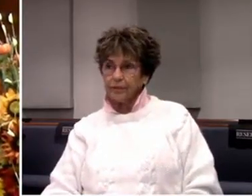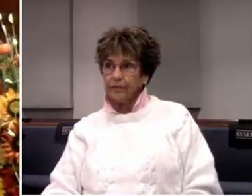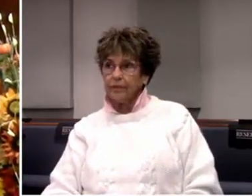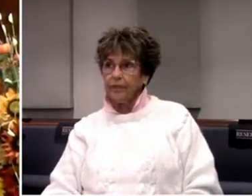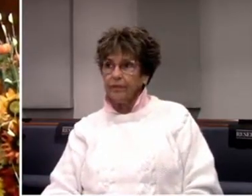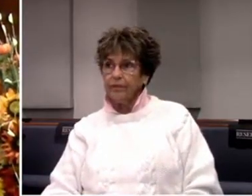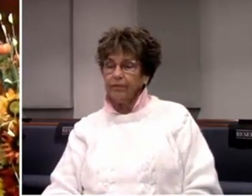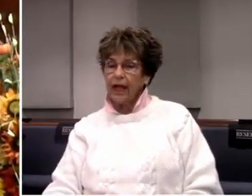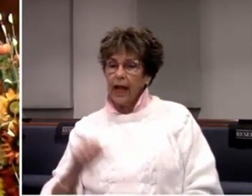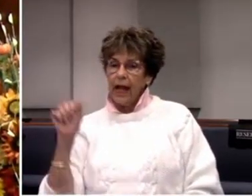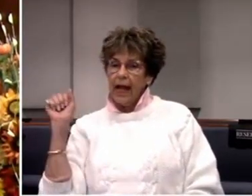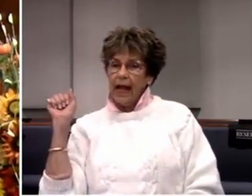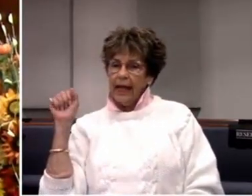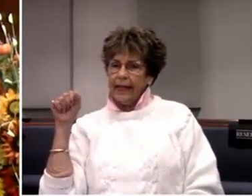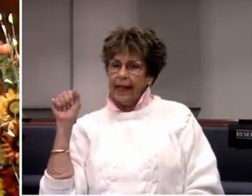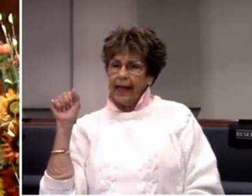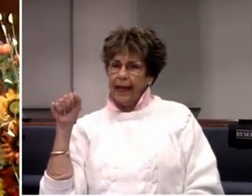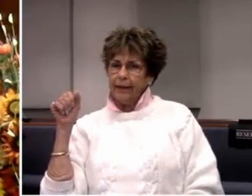Yeah.